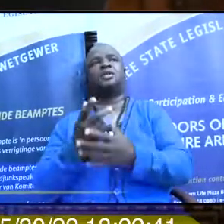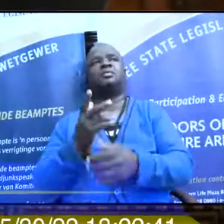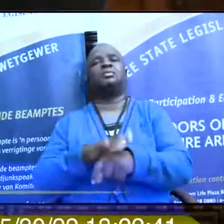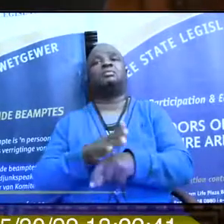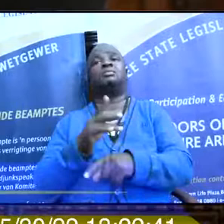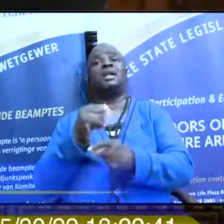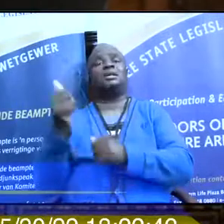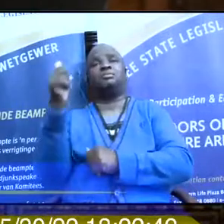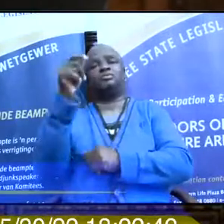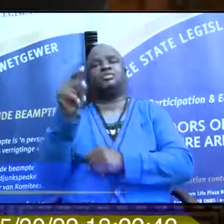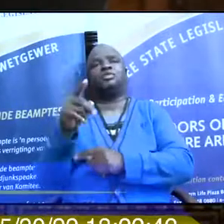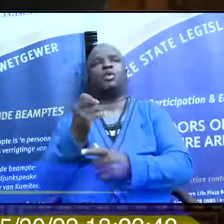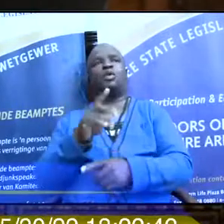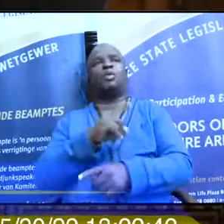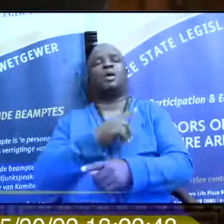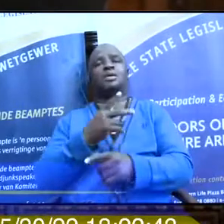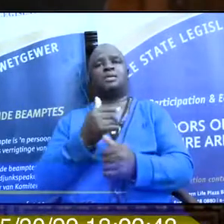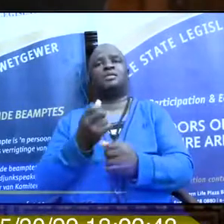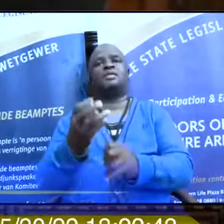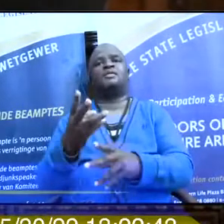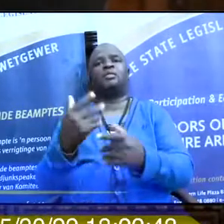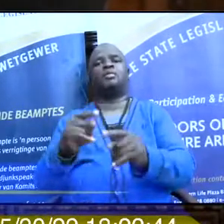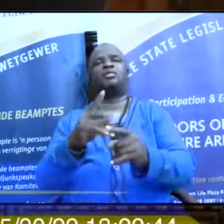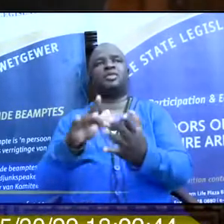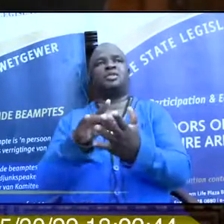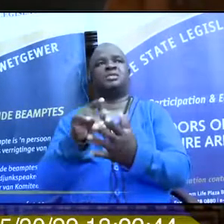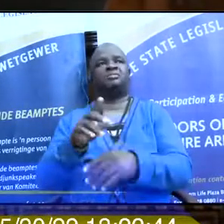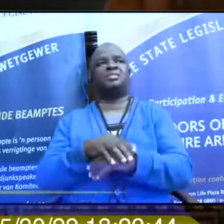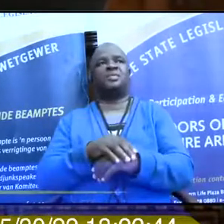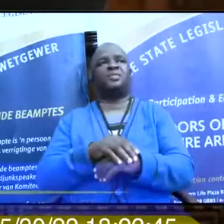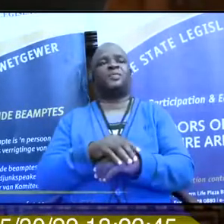because they want to be given those positions